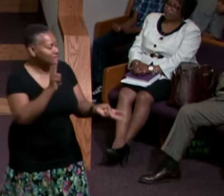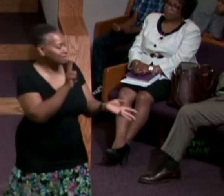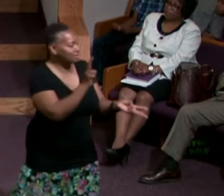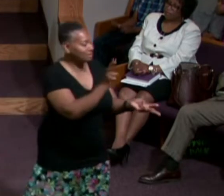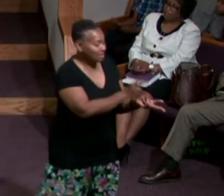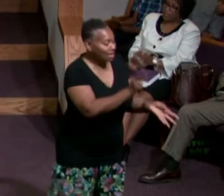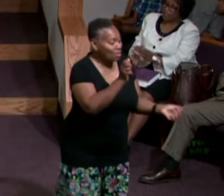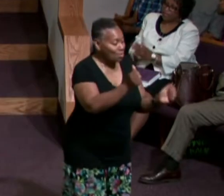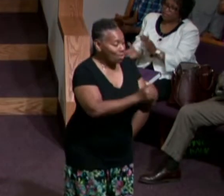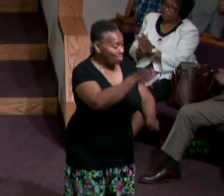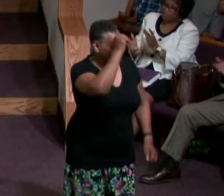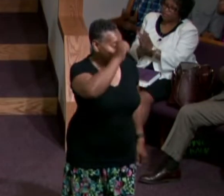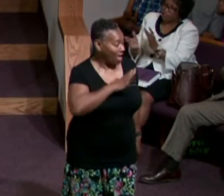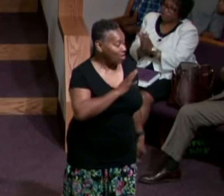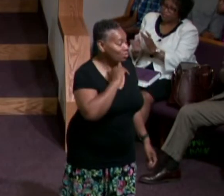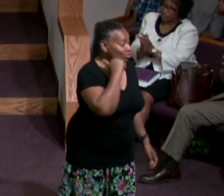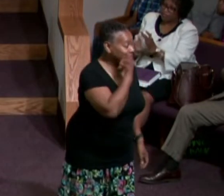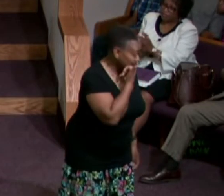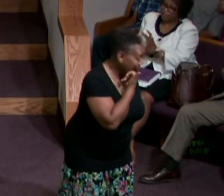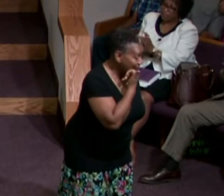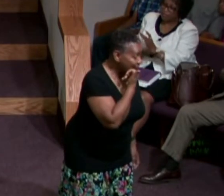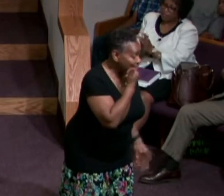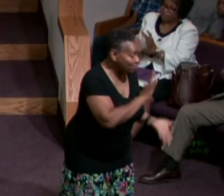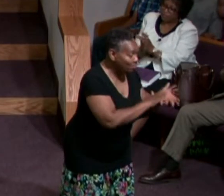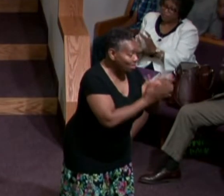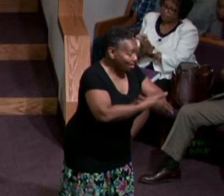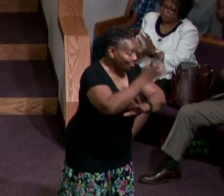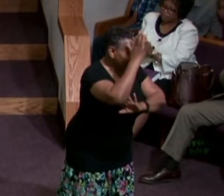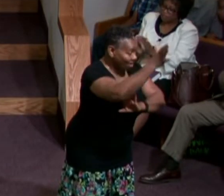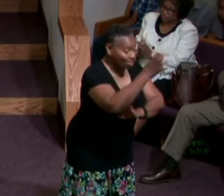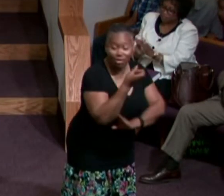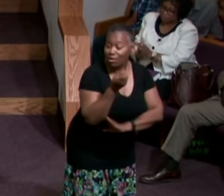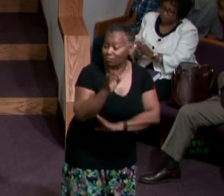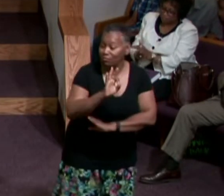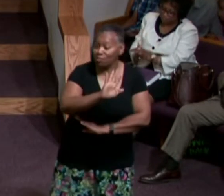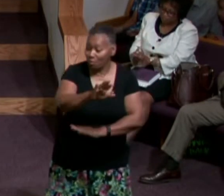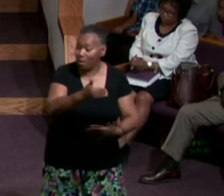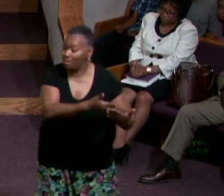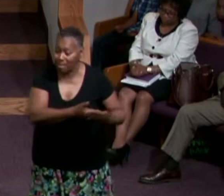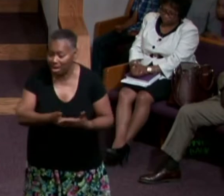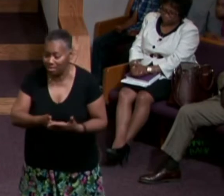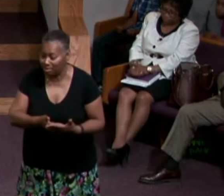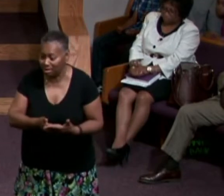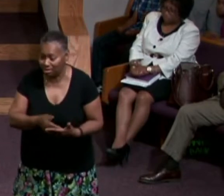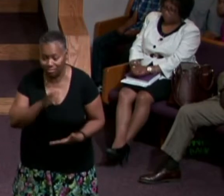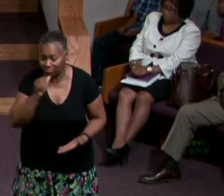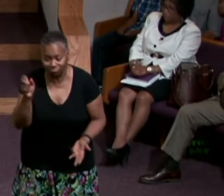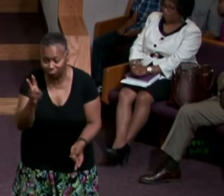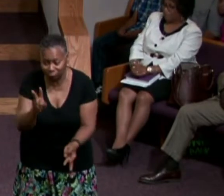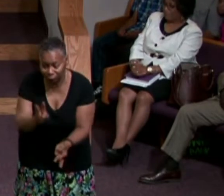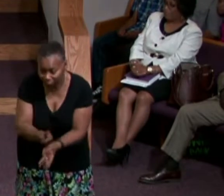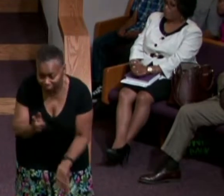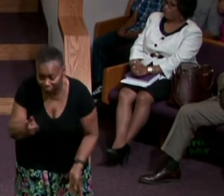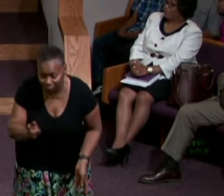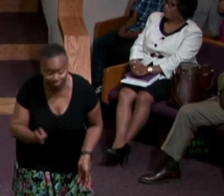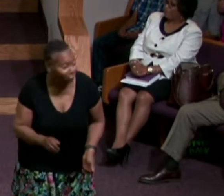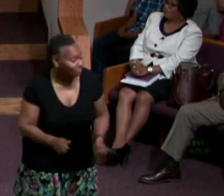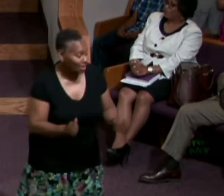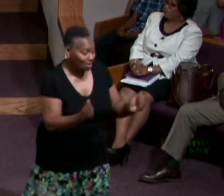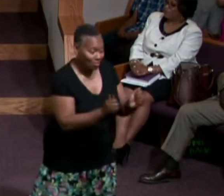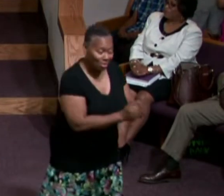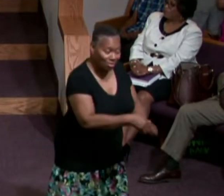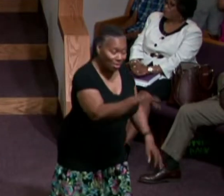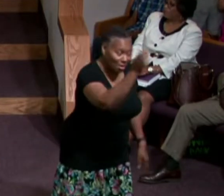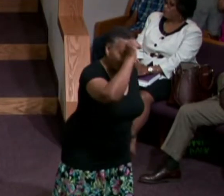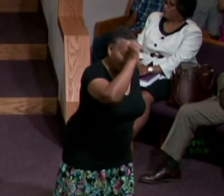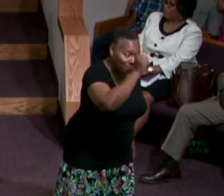child. It's just that simple. Do not mix DNA